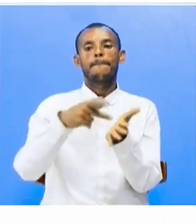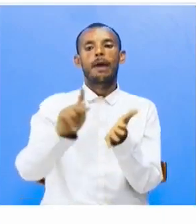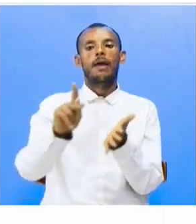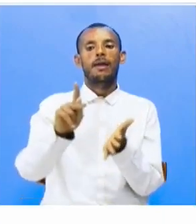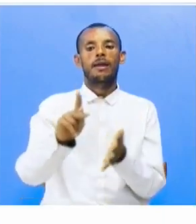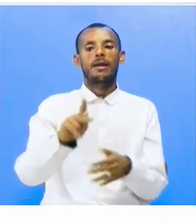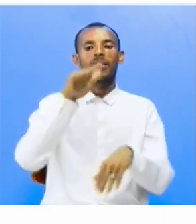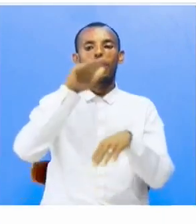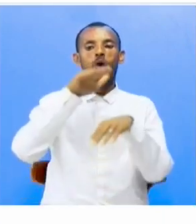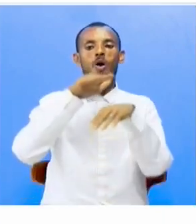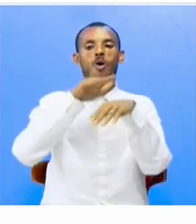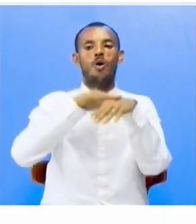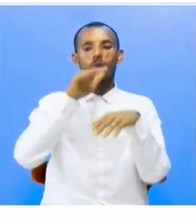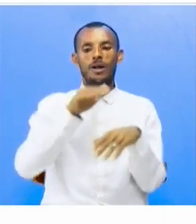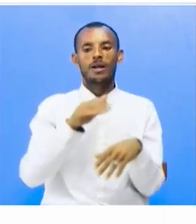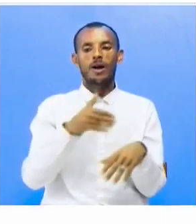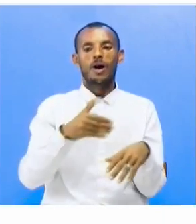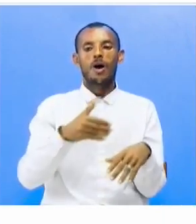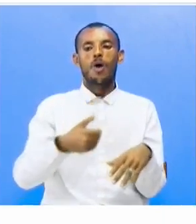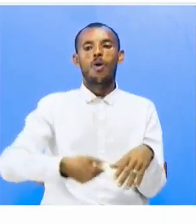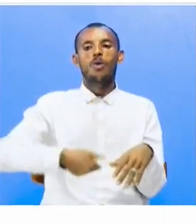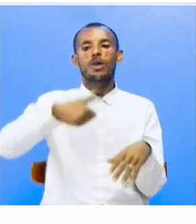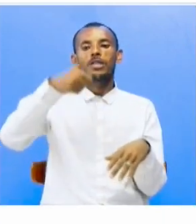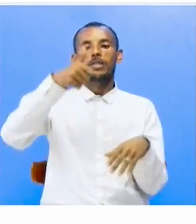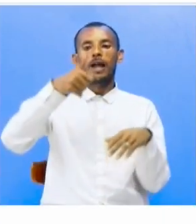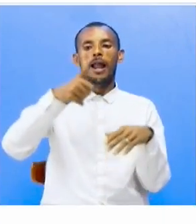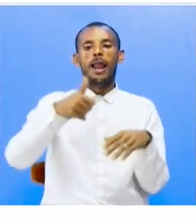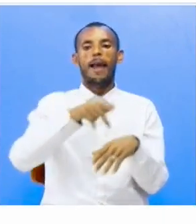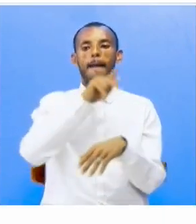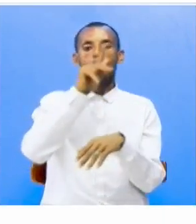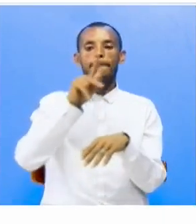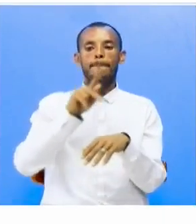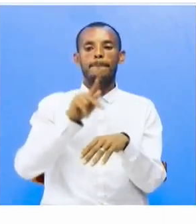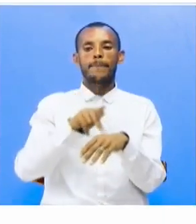on original principal